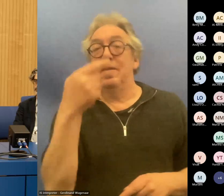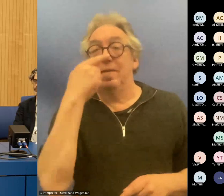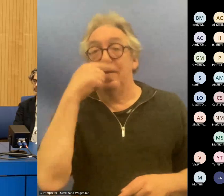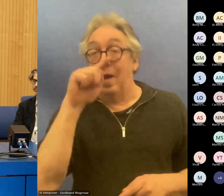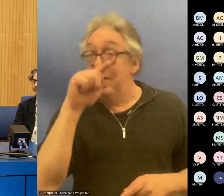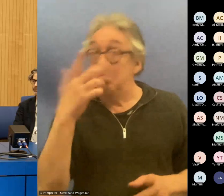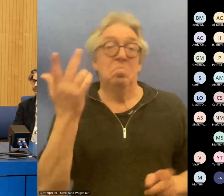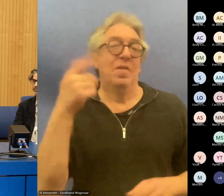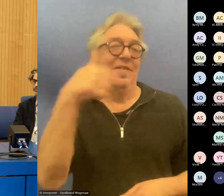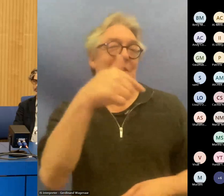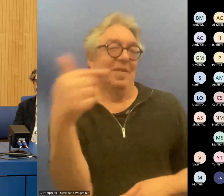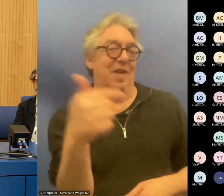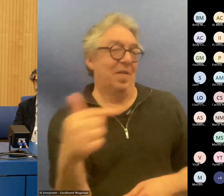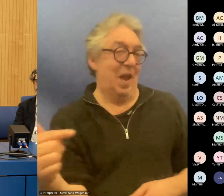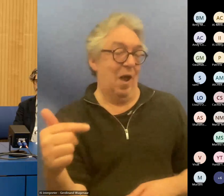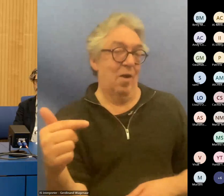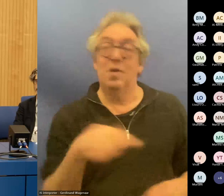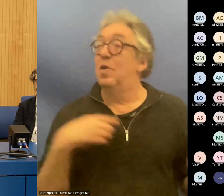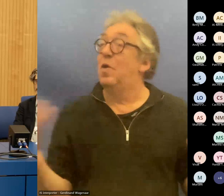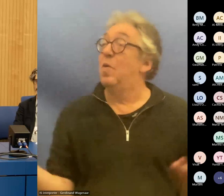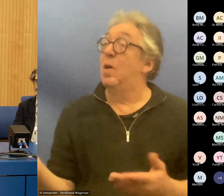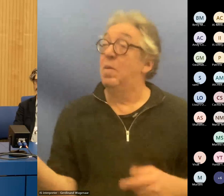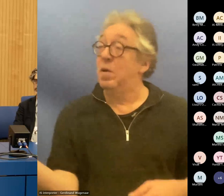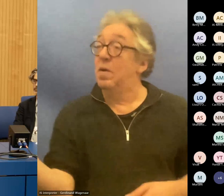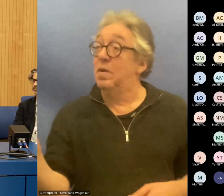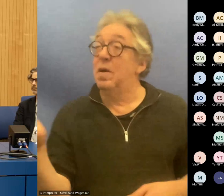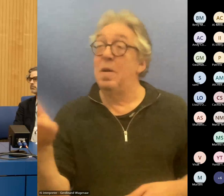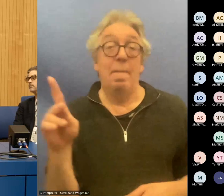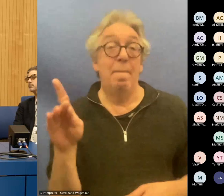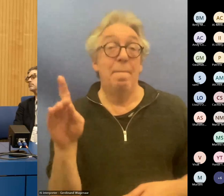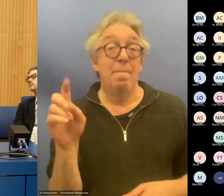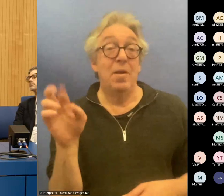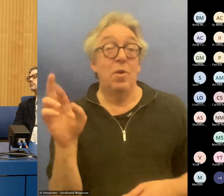Debora. Pedro.